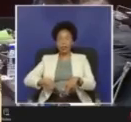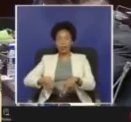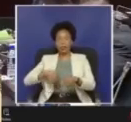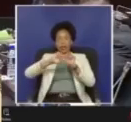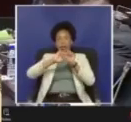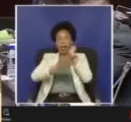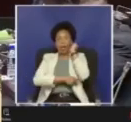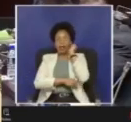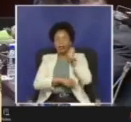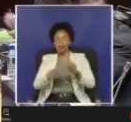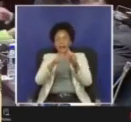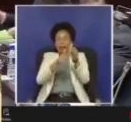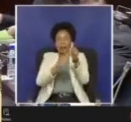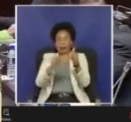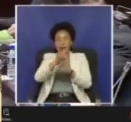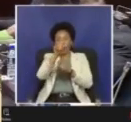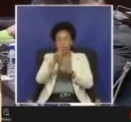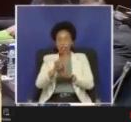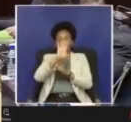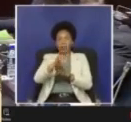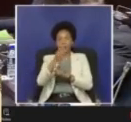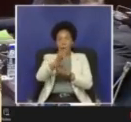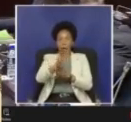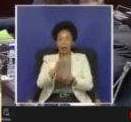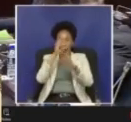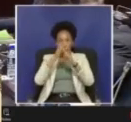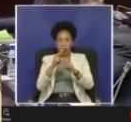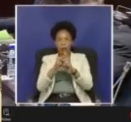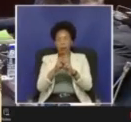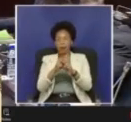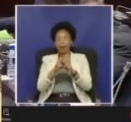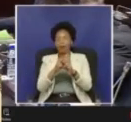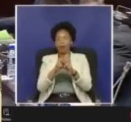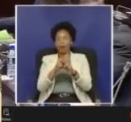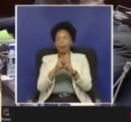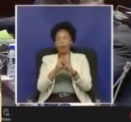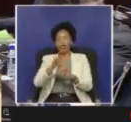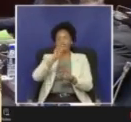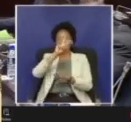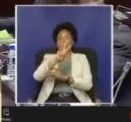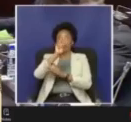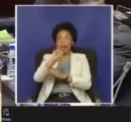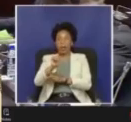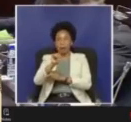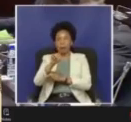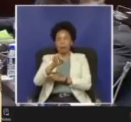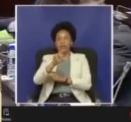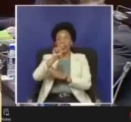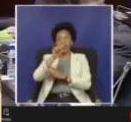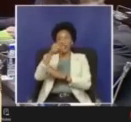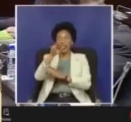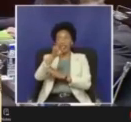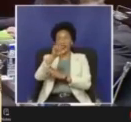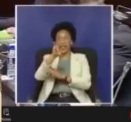The last supplementary question will be asked by the Honorable W.M. Thring.